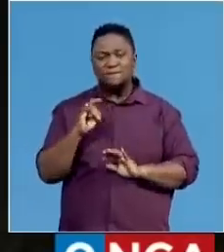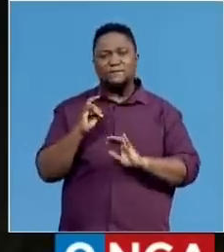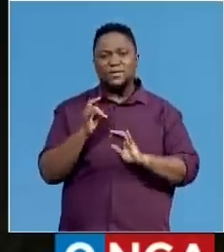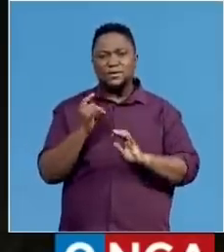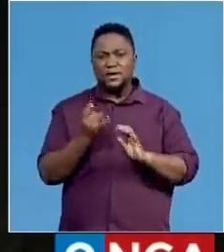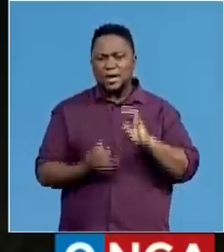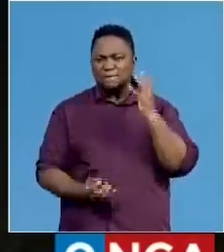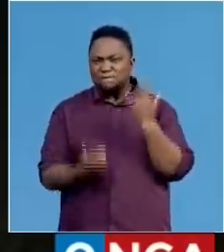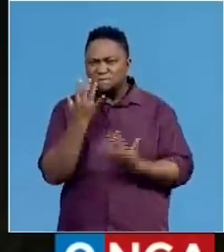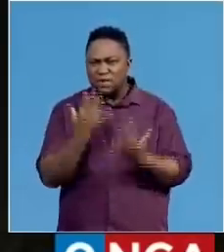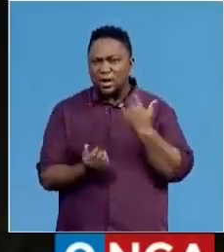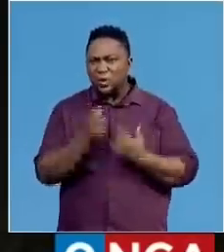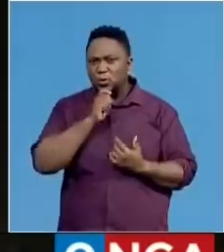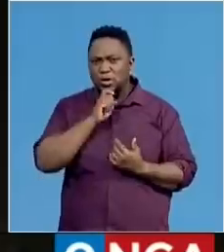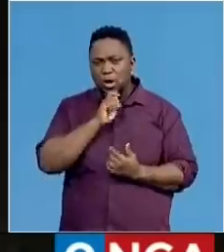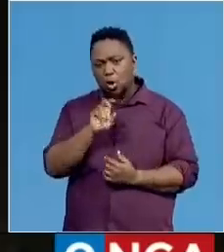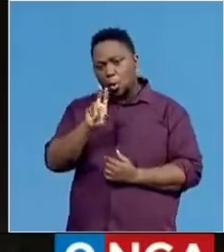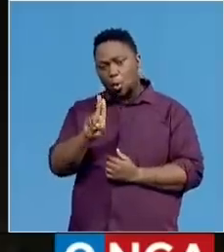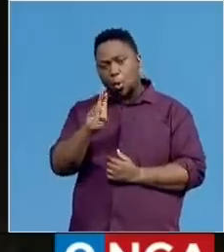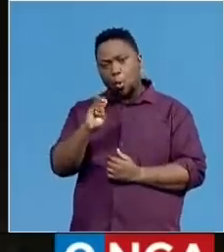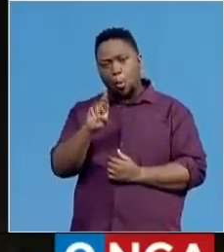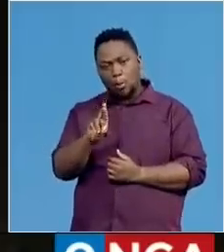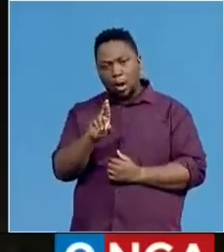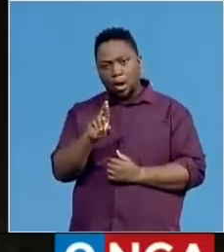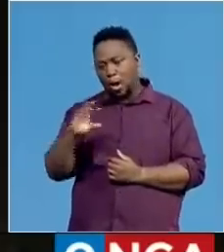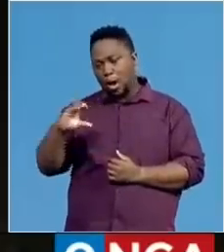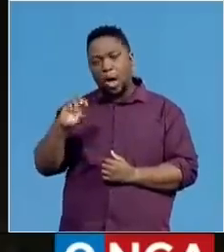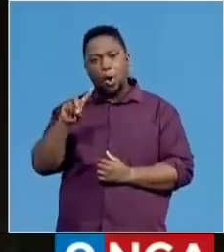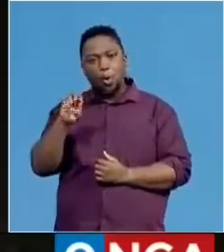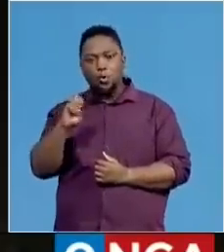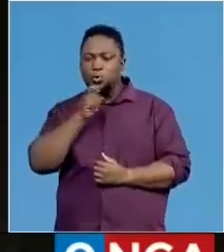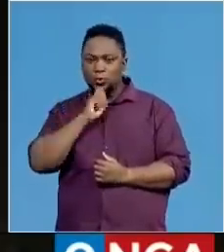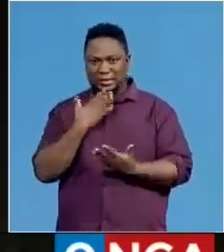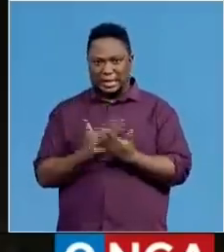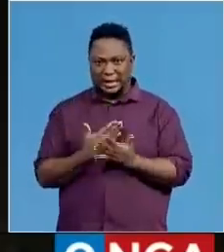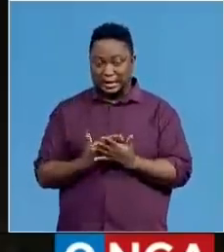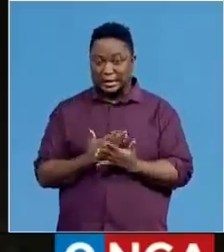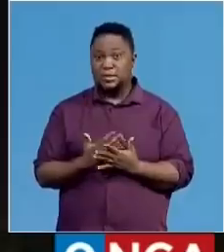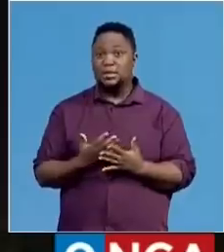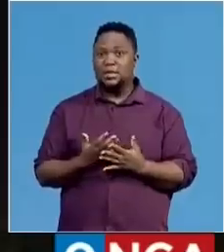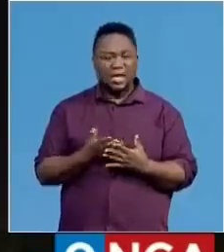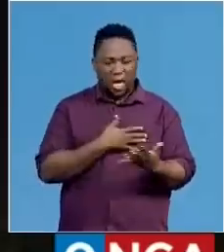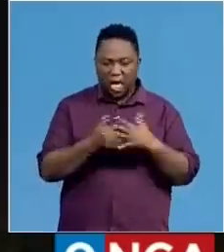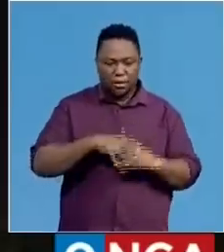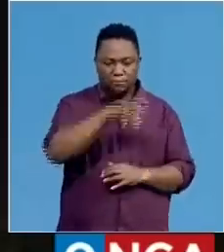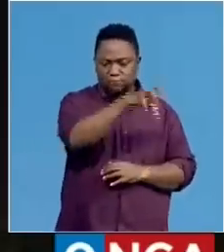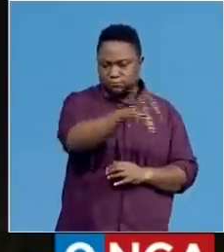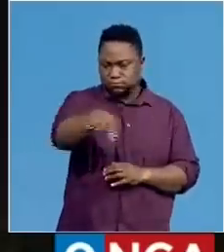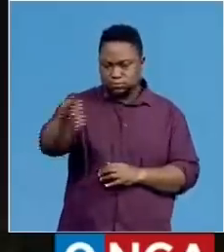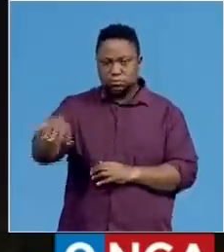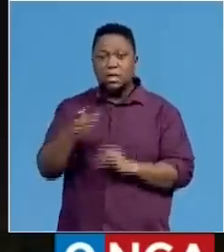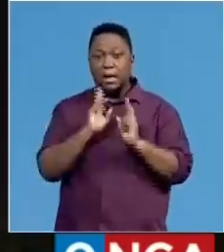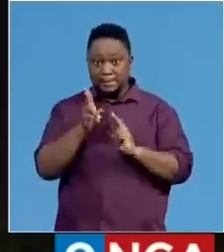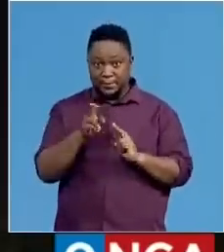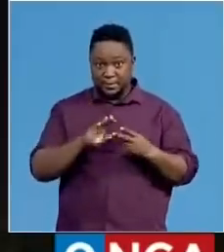evening to use a special Uber code which has been provided to them to jump into an Uber and to go to one of those campuses. I'll just repeat them